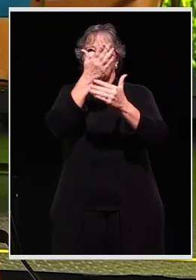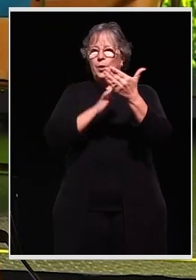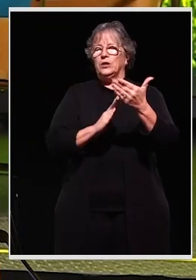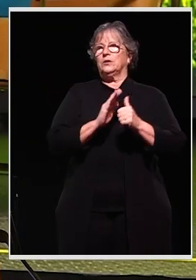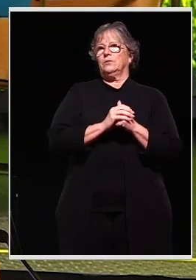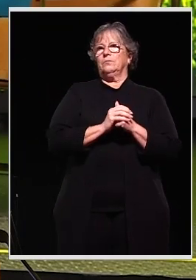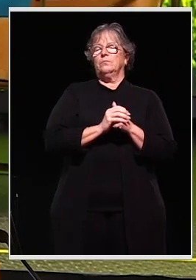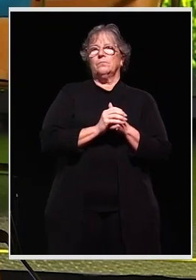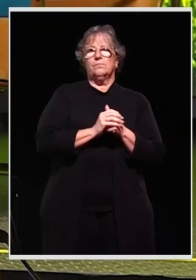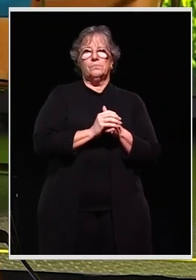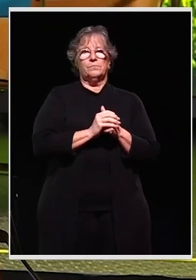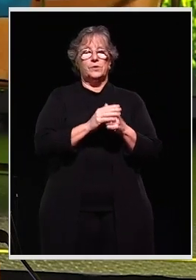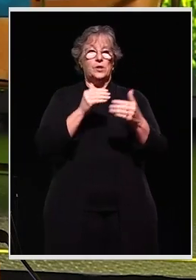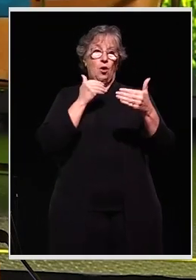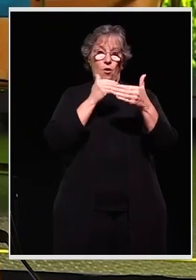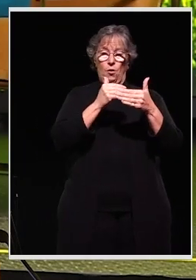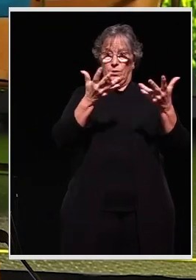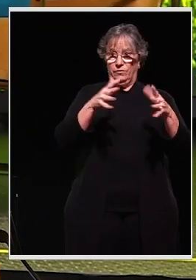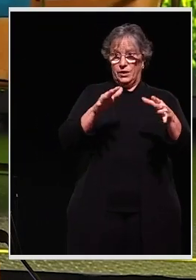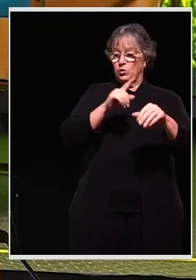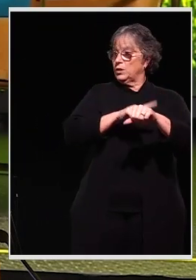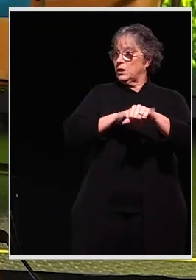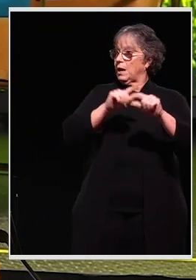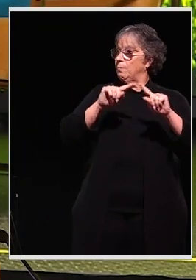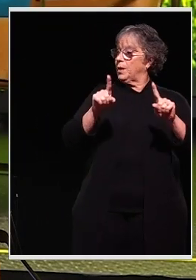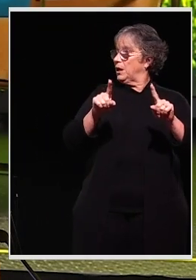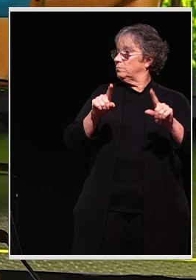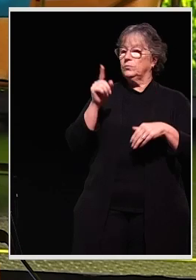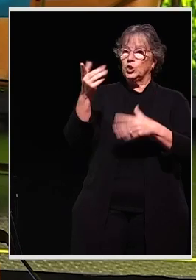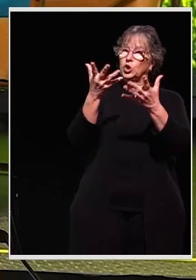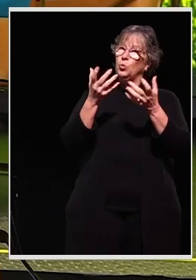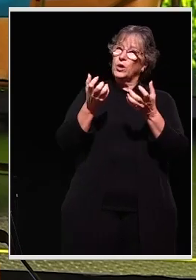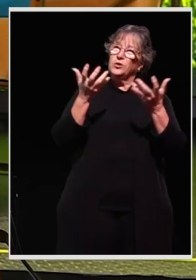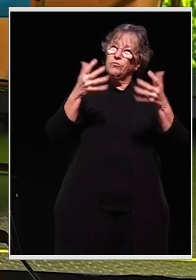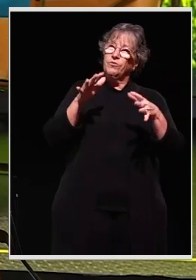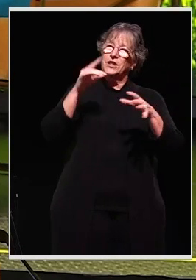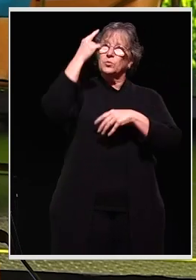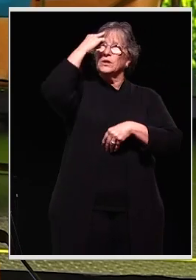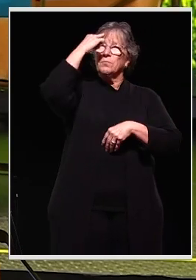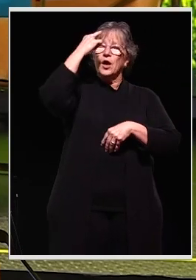yeah. So we're almost out of time, but Sahara Moon, would you like to give some wrap-up thoughts?